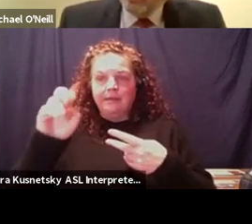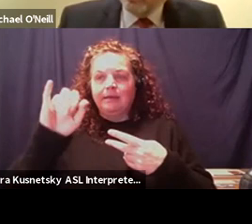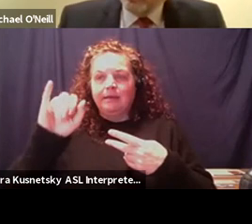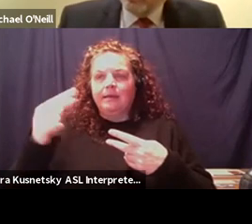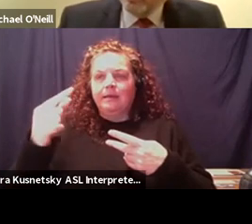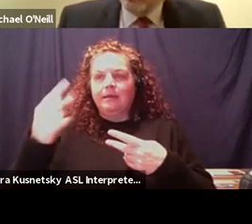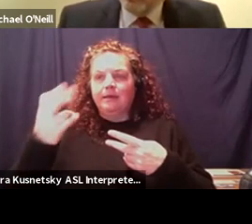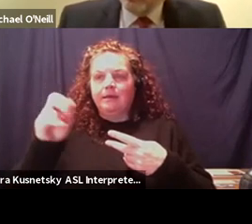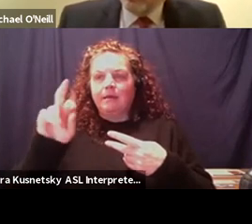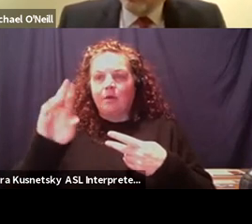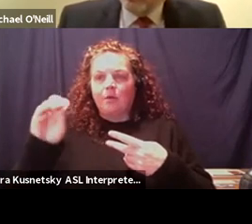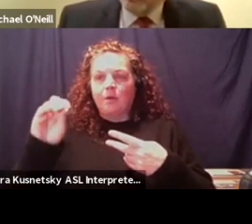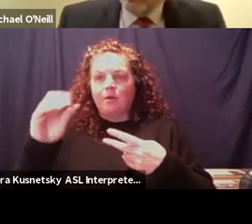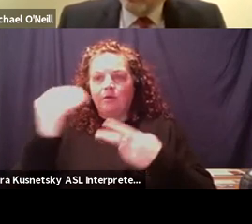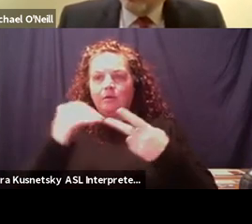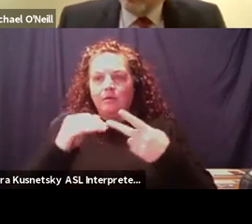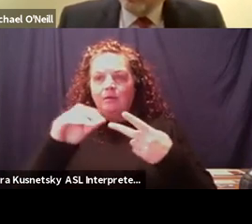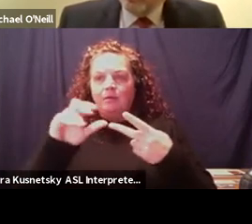If you can please raise your hands virtually.